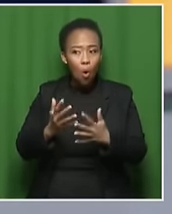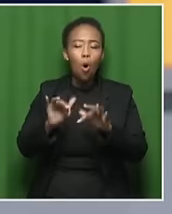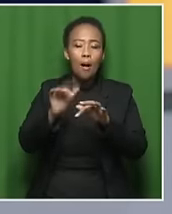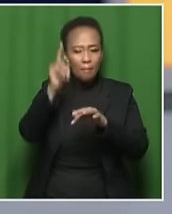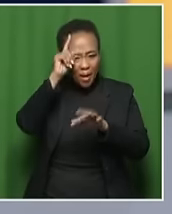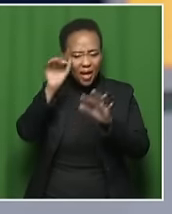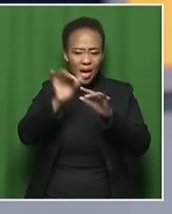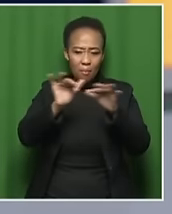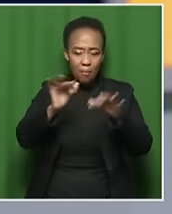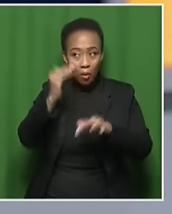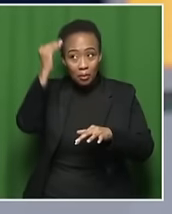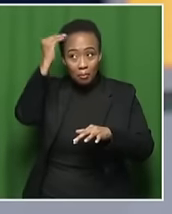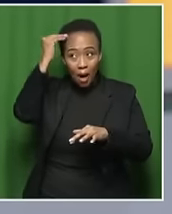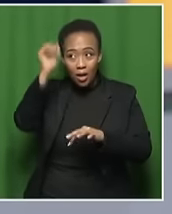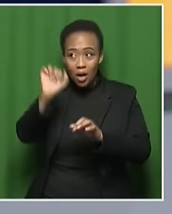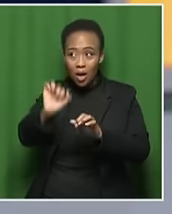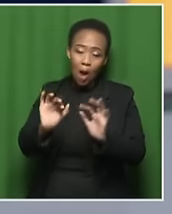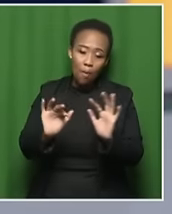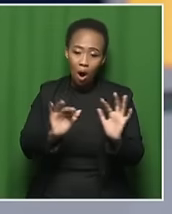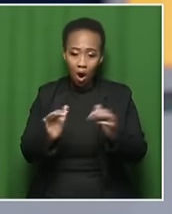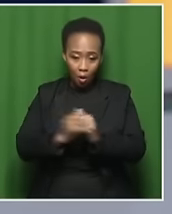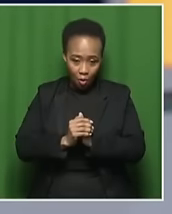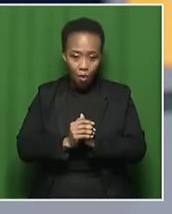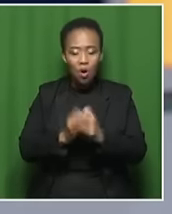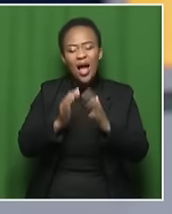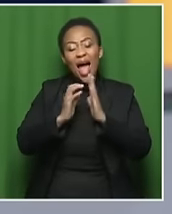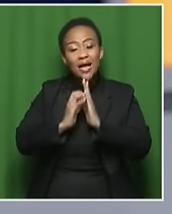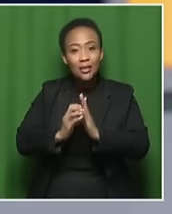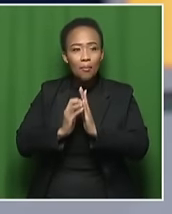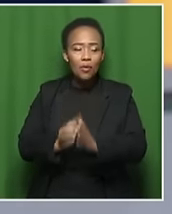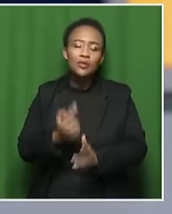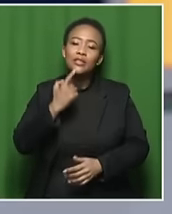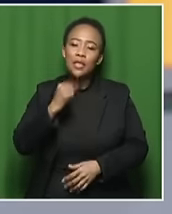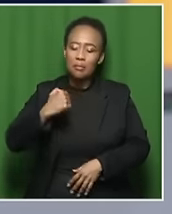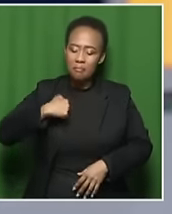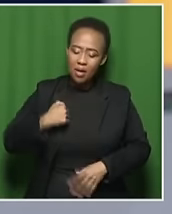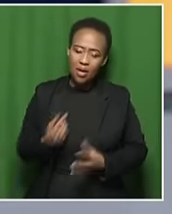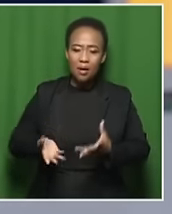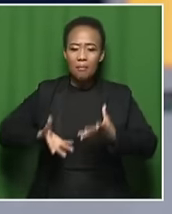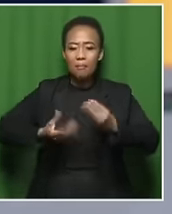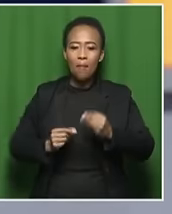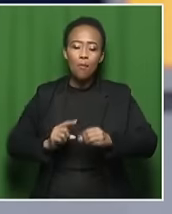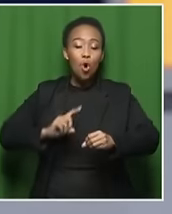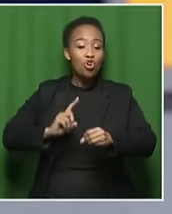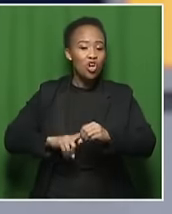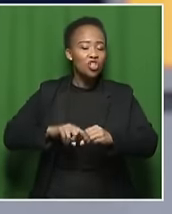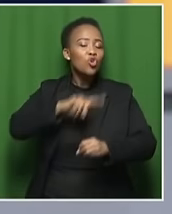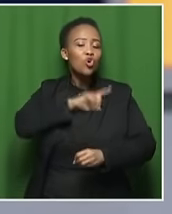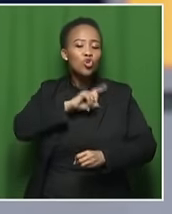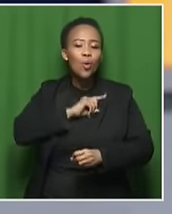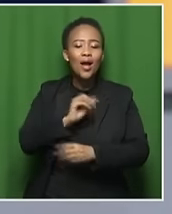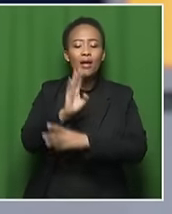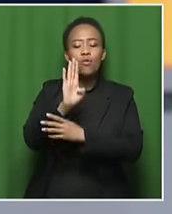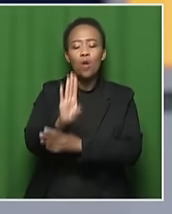if I can just get a quotation. It is because of this BEE mindset.